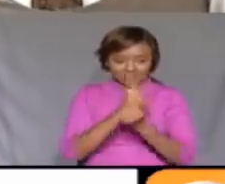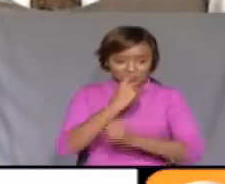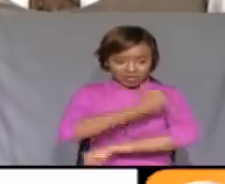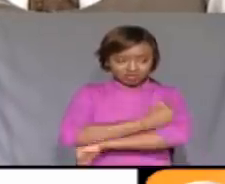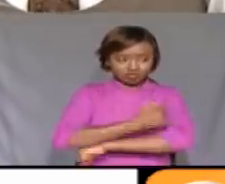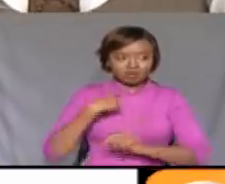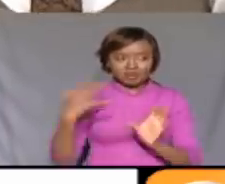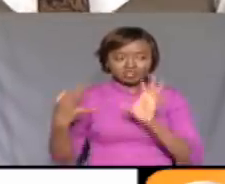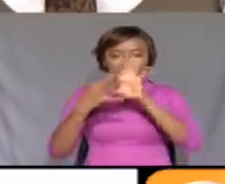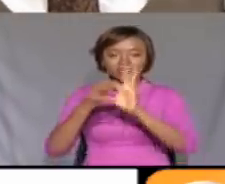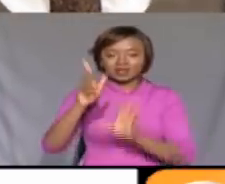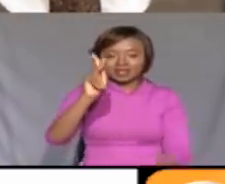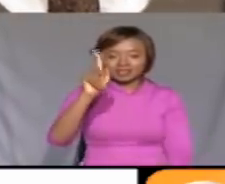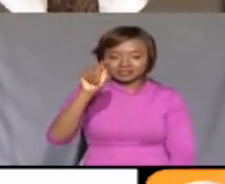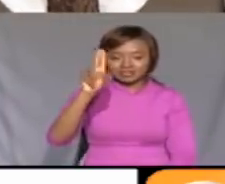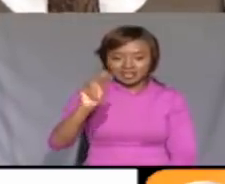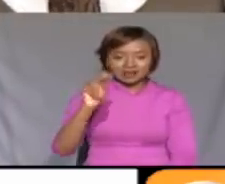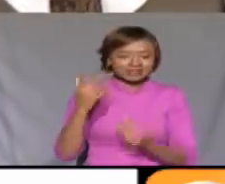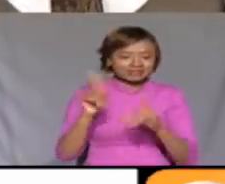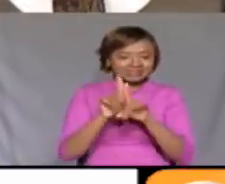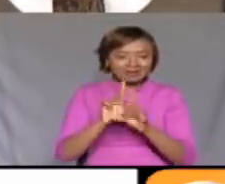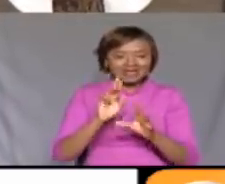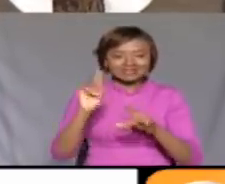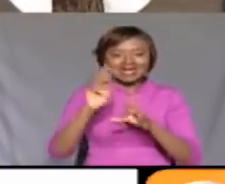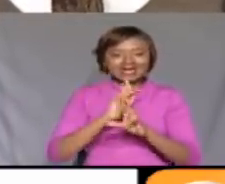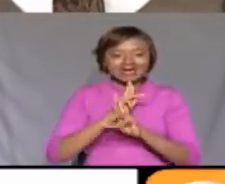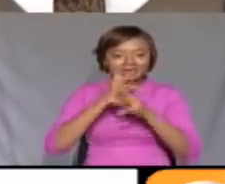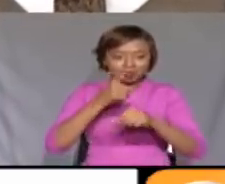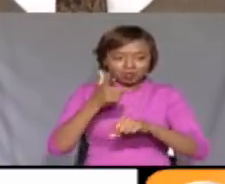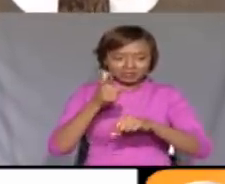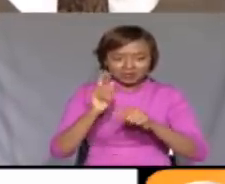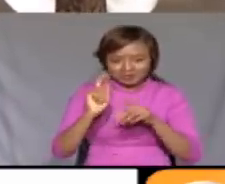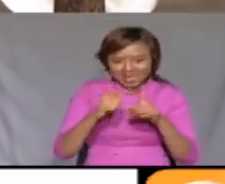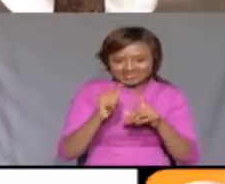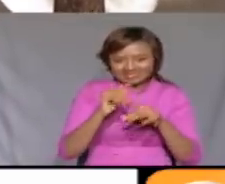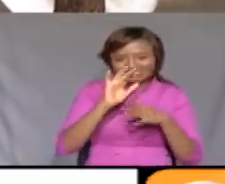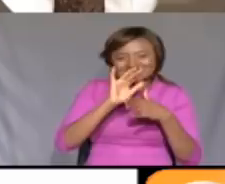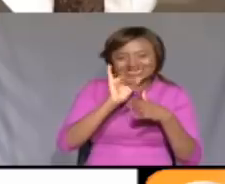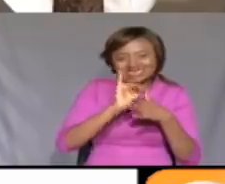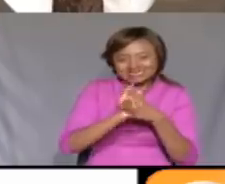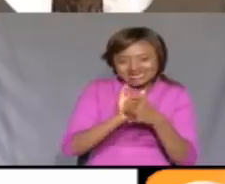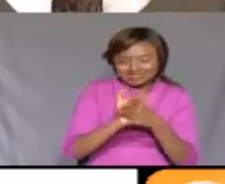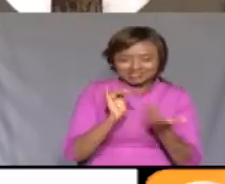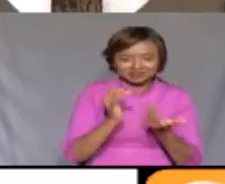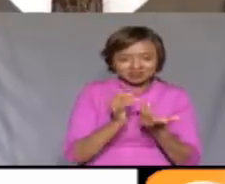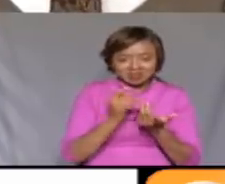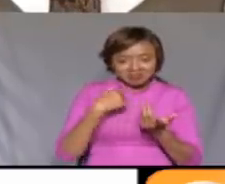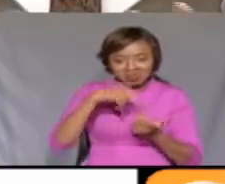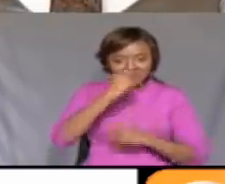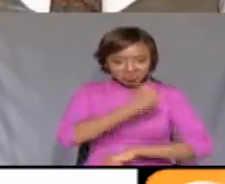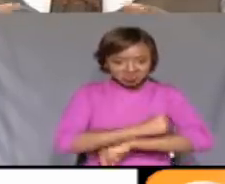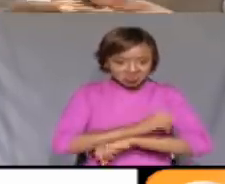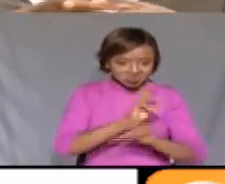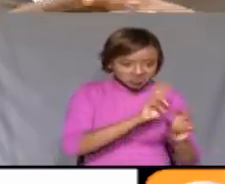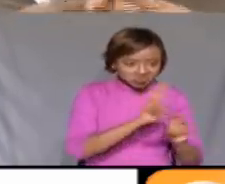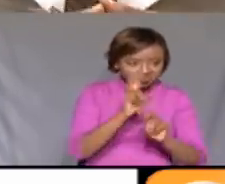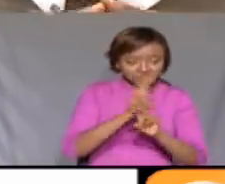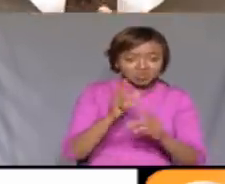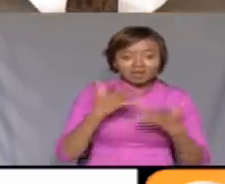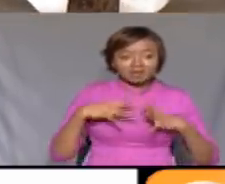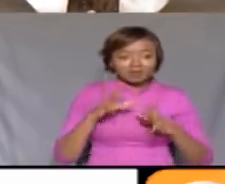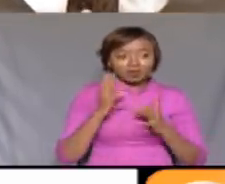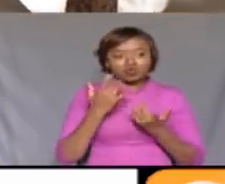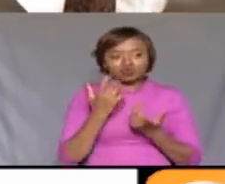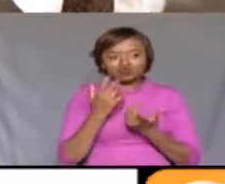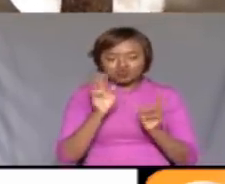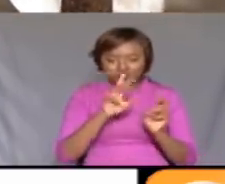KTN as a trainee reporter, and I was sent to cover a function at the school. Now, for those familiar with